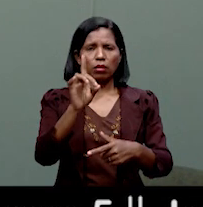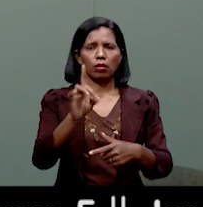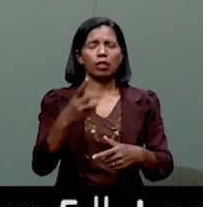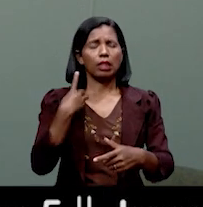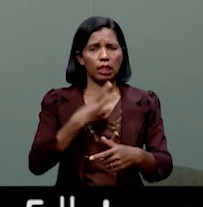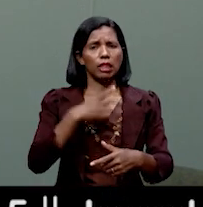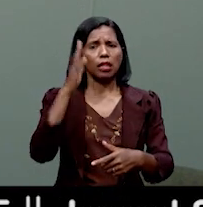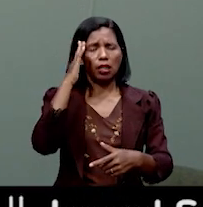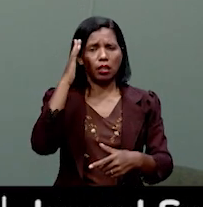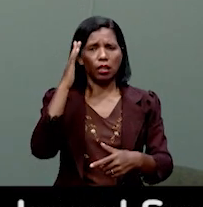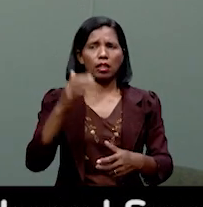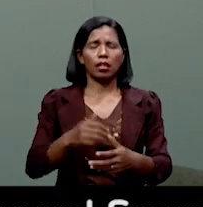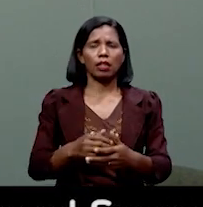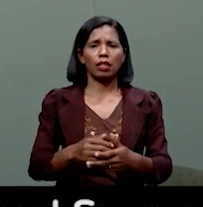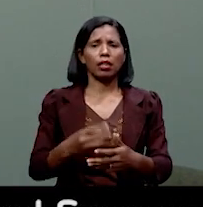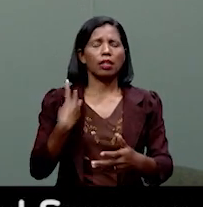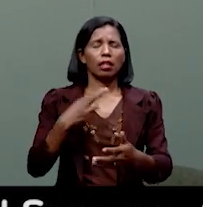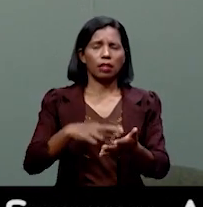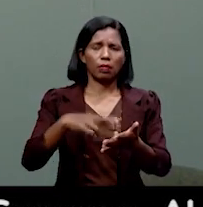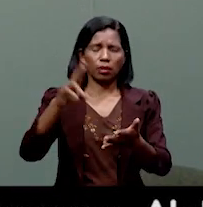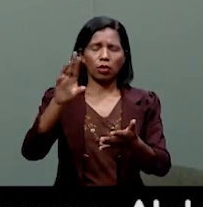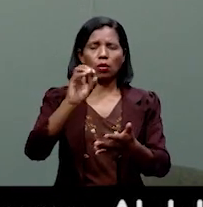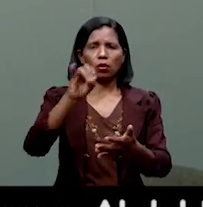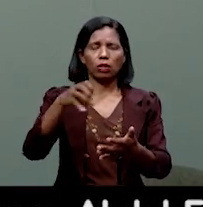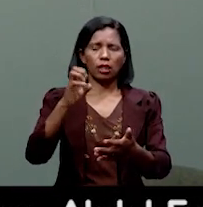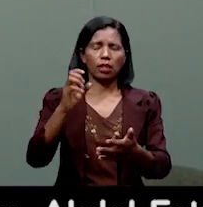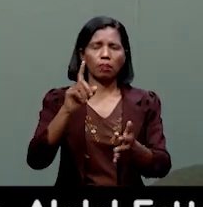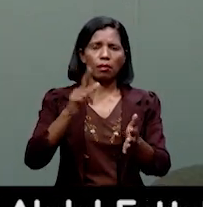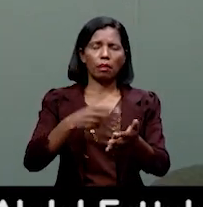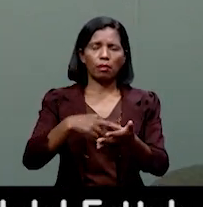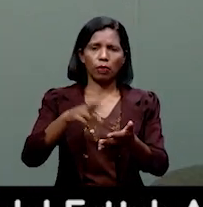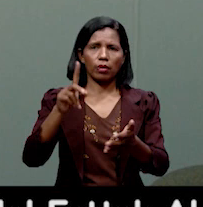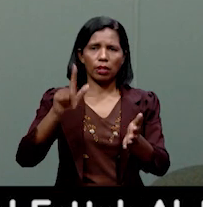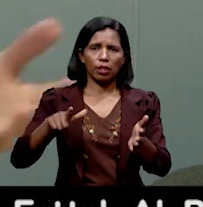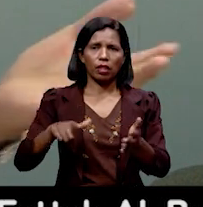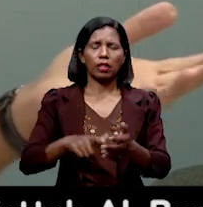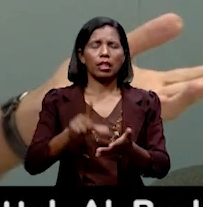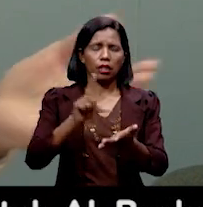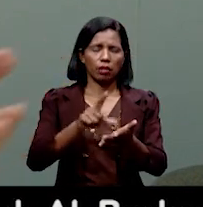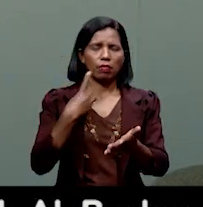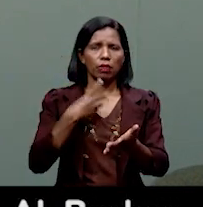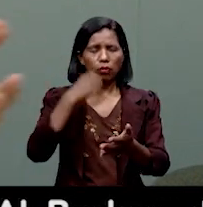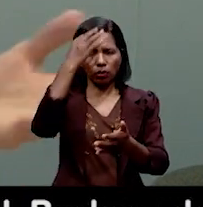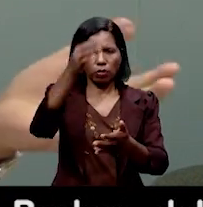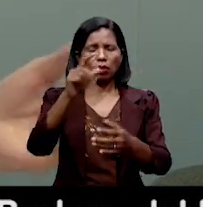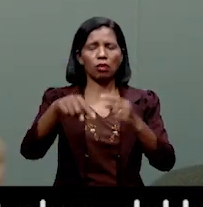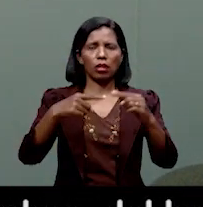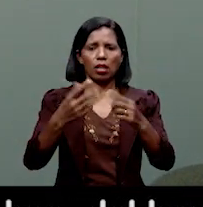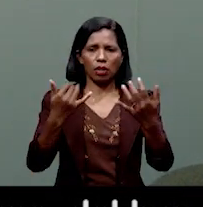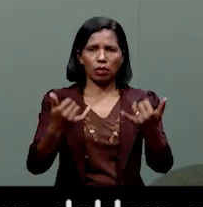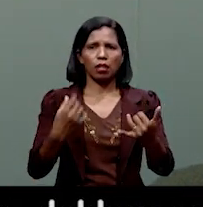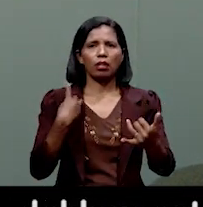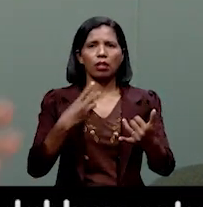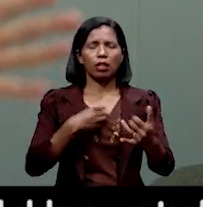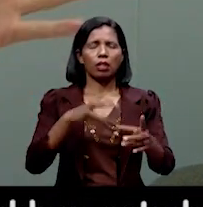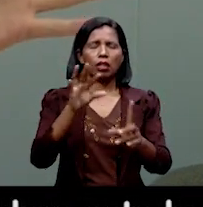kata ita aprova it ni orçamento ne tarde anto ne lisan ida ne baita kata ba oeng wa hira agora ra ita tene kata ke